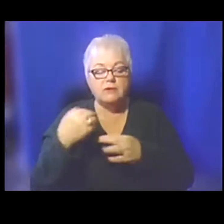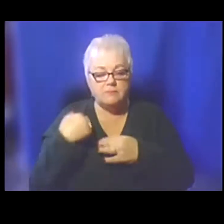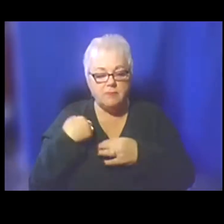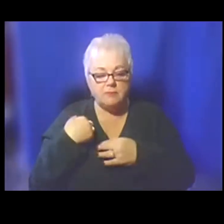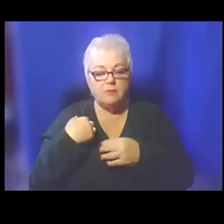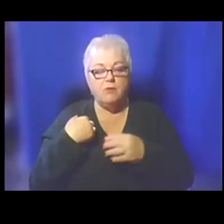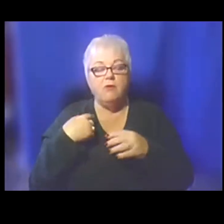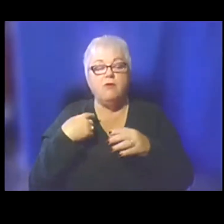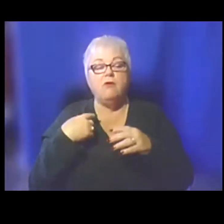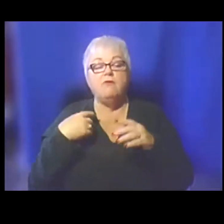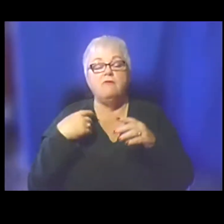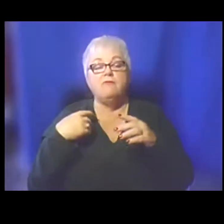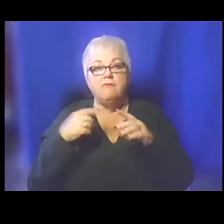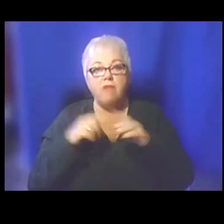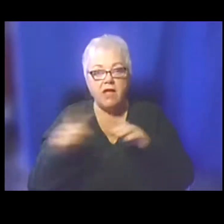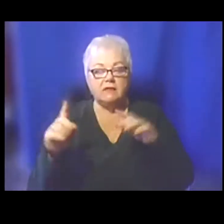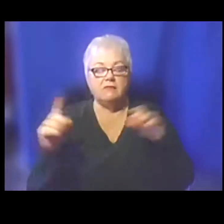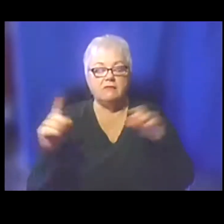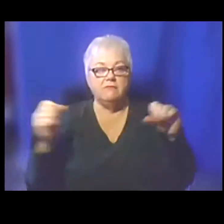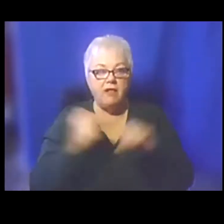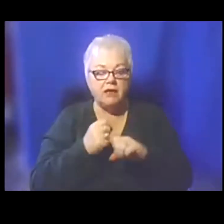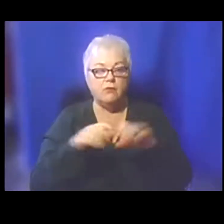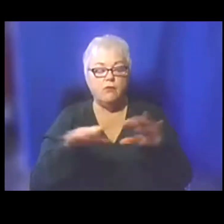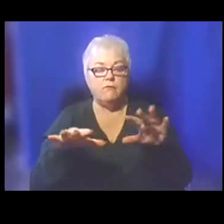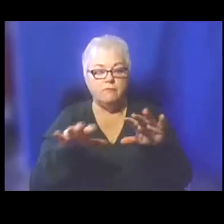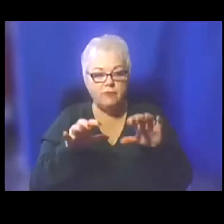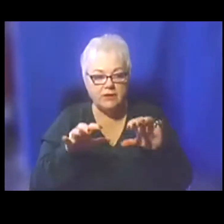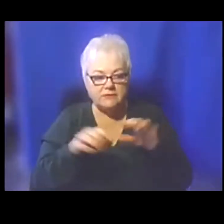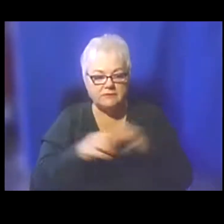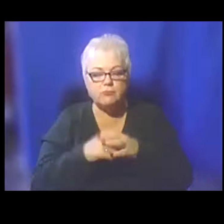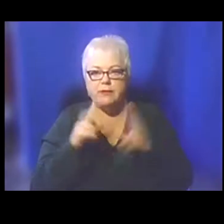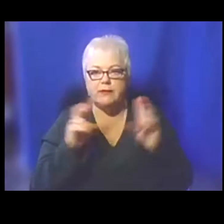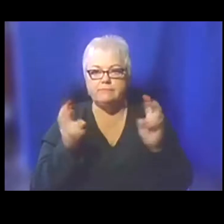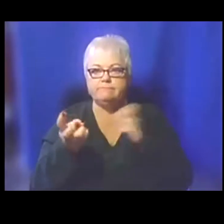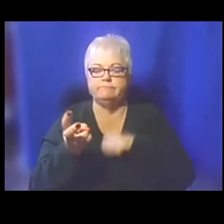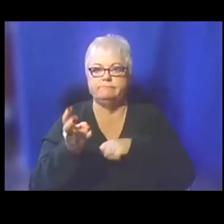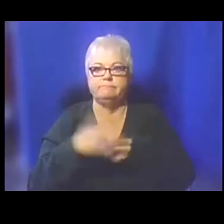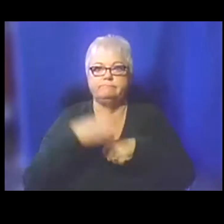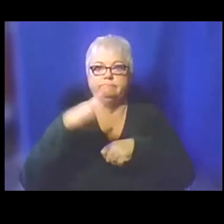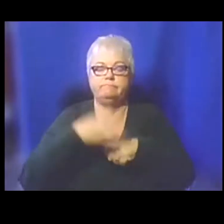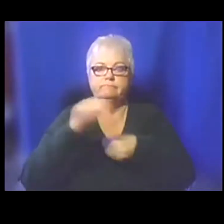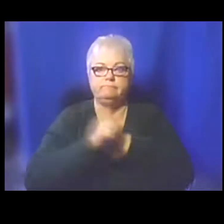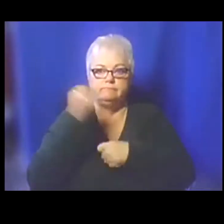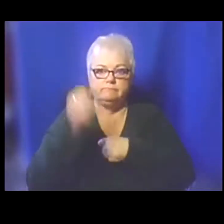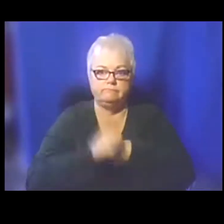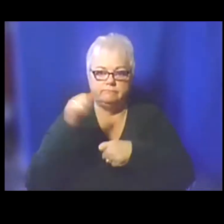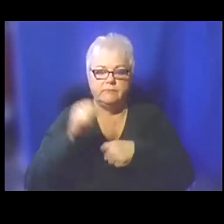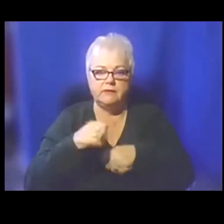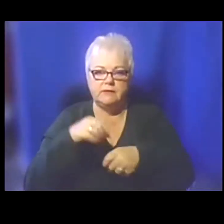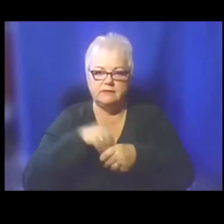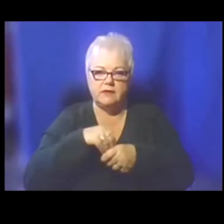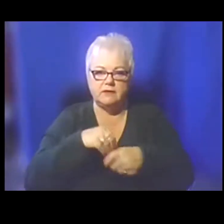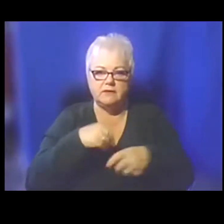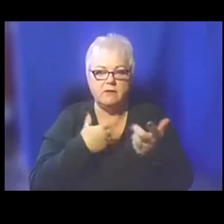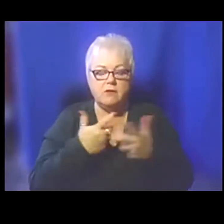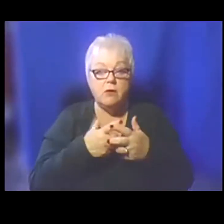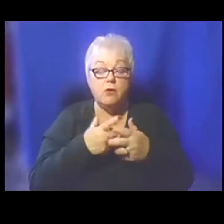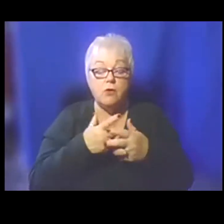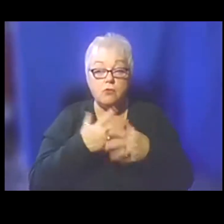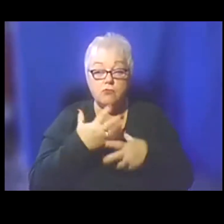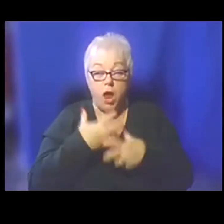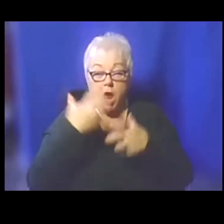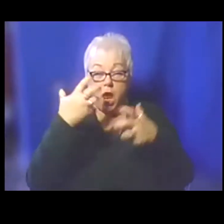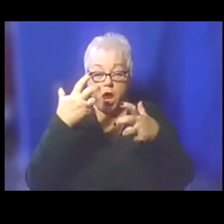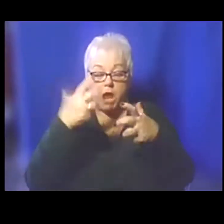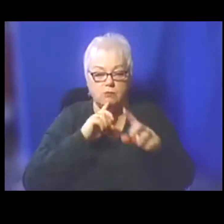freeze responses. That's our danger alarm, really. It's also very much responsible for our rage responses, and we'll talk about that